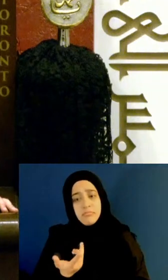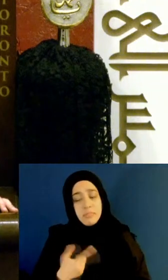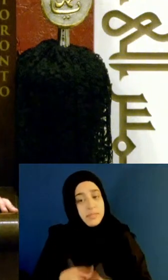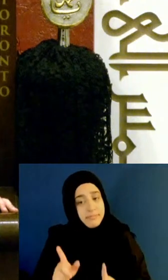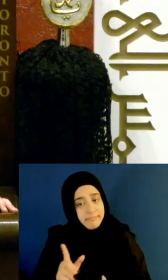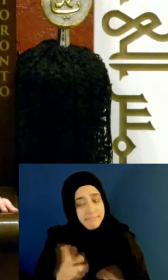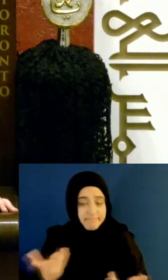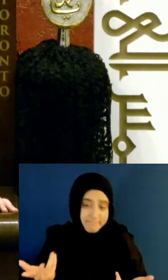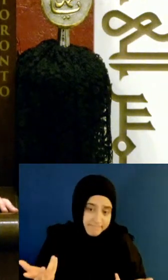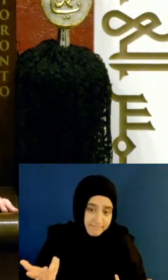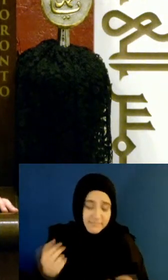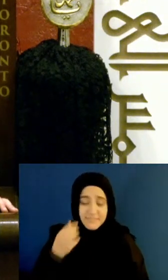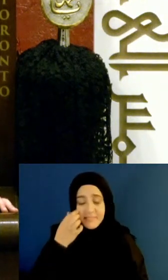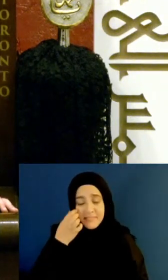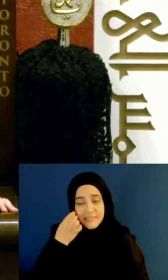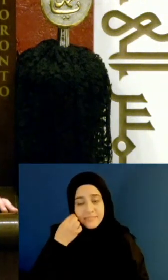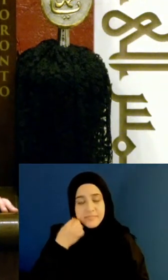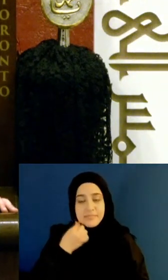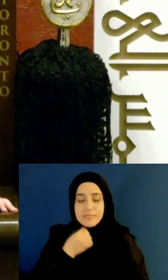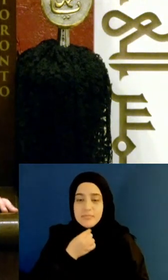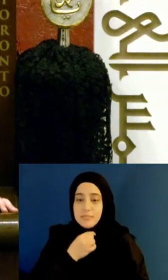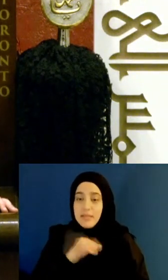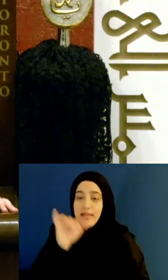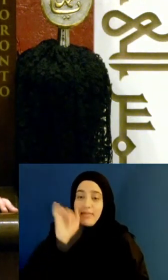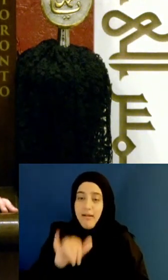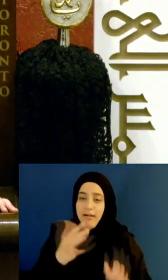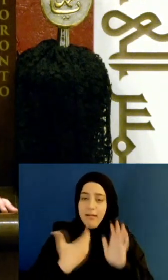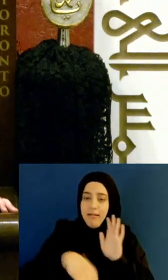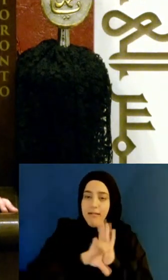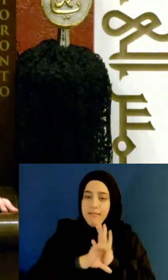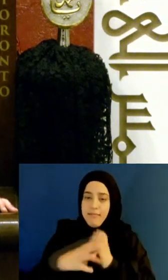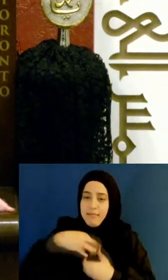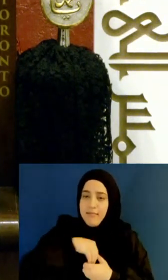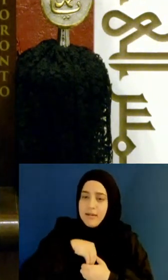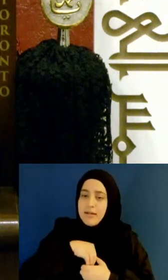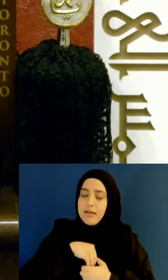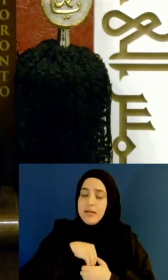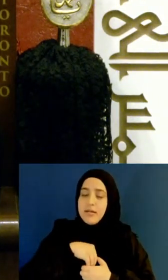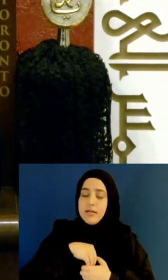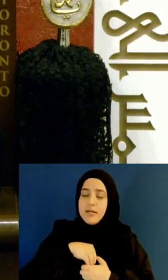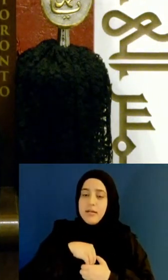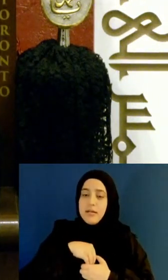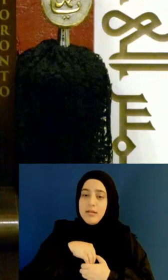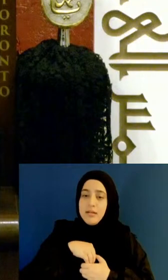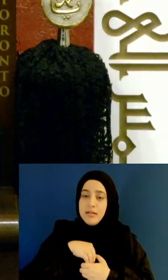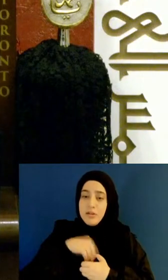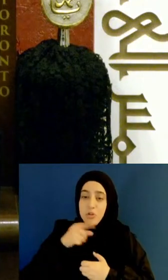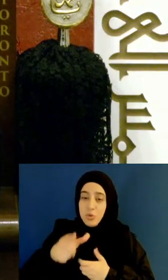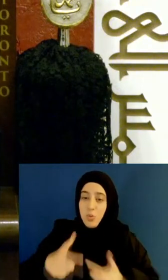And this trait of living a life without an